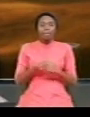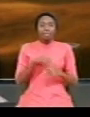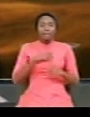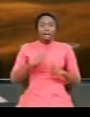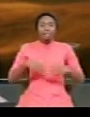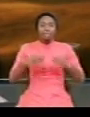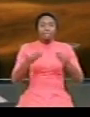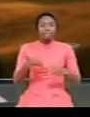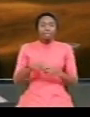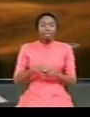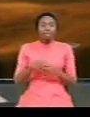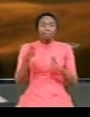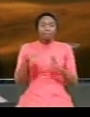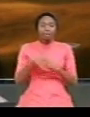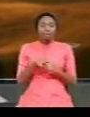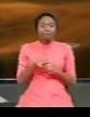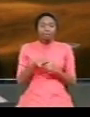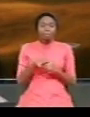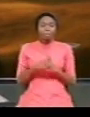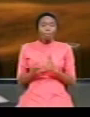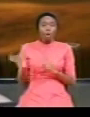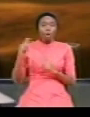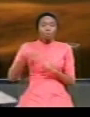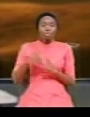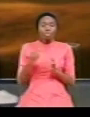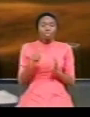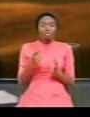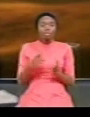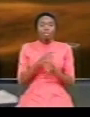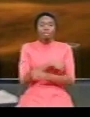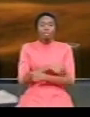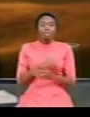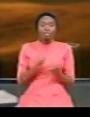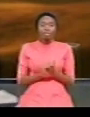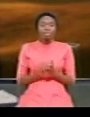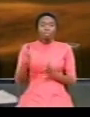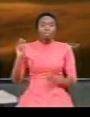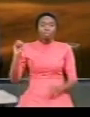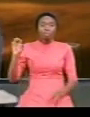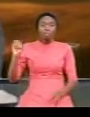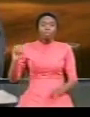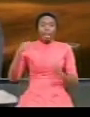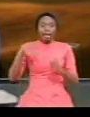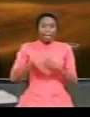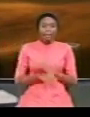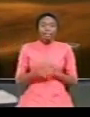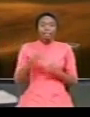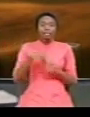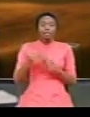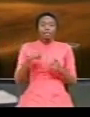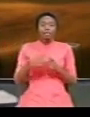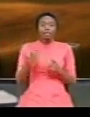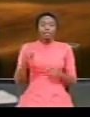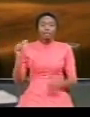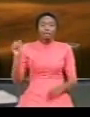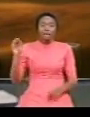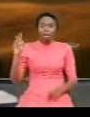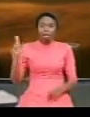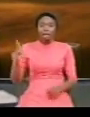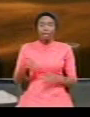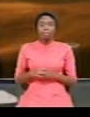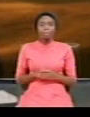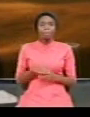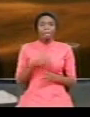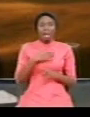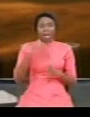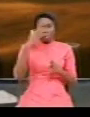marrying and giving in marriage, until that day that Noah entered into the ark, and